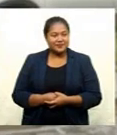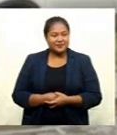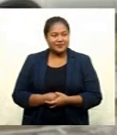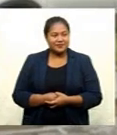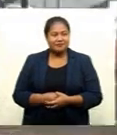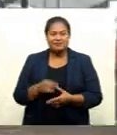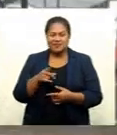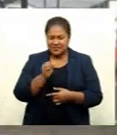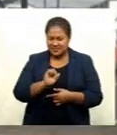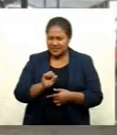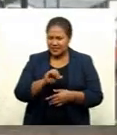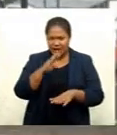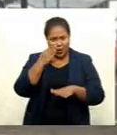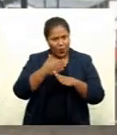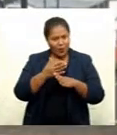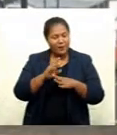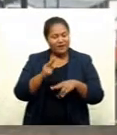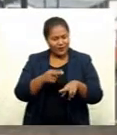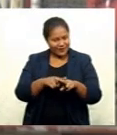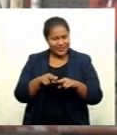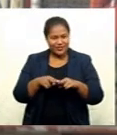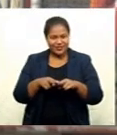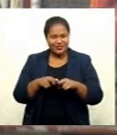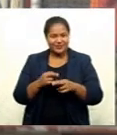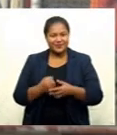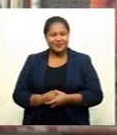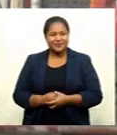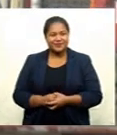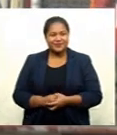There is still hope for Fiji.